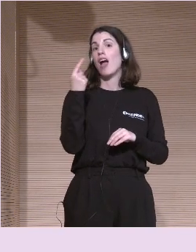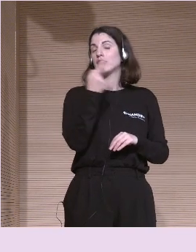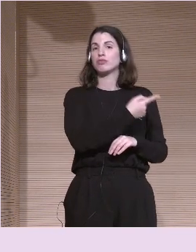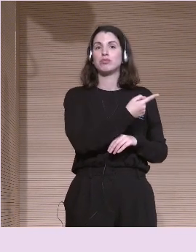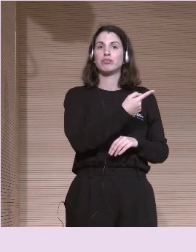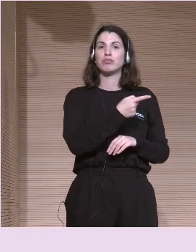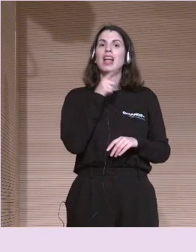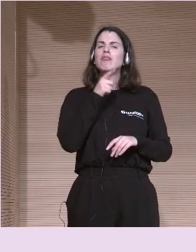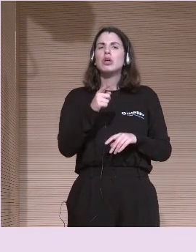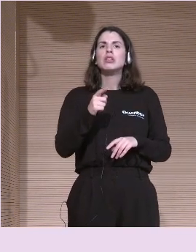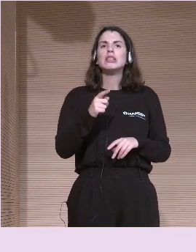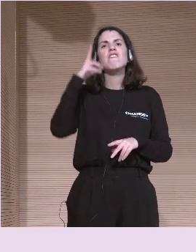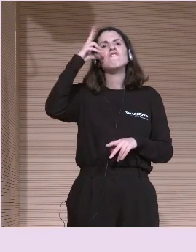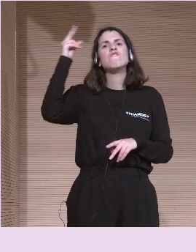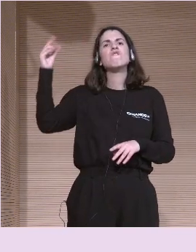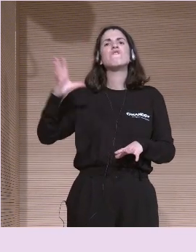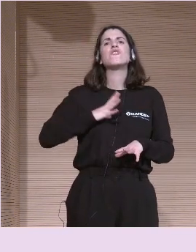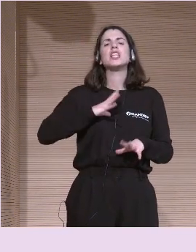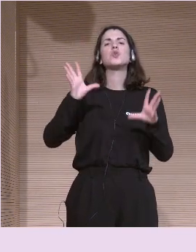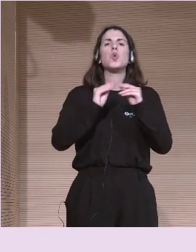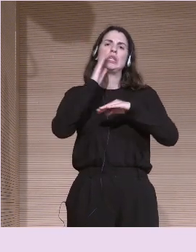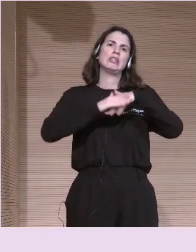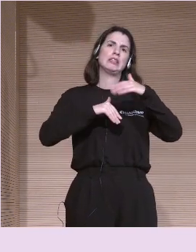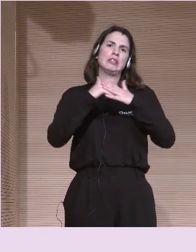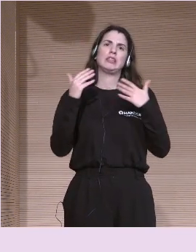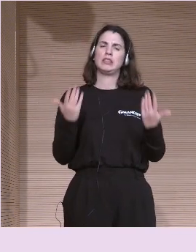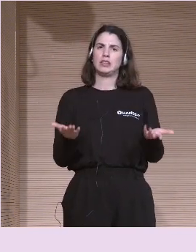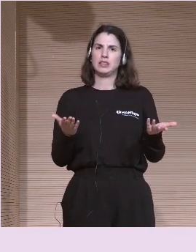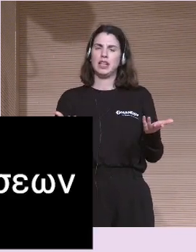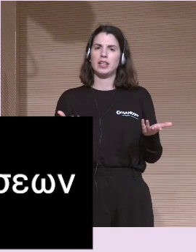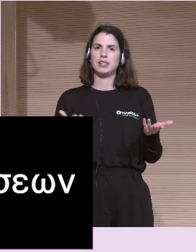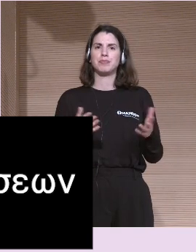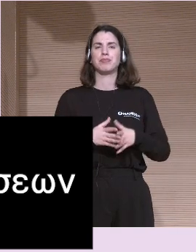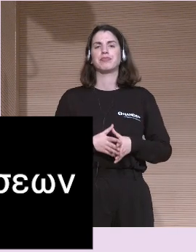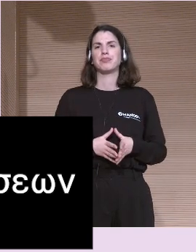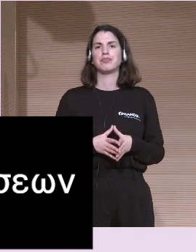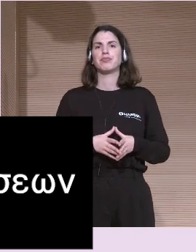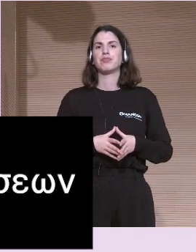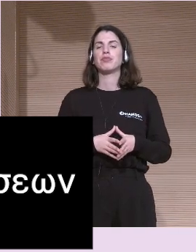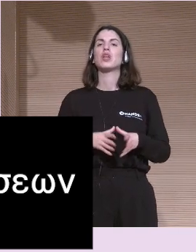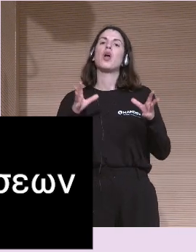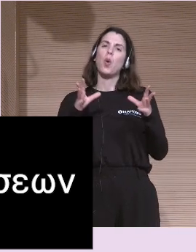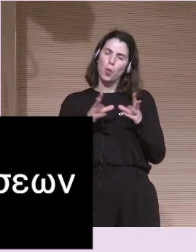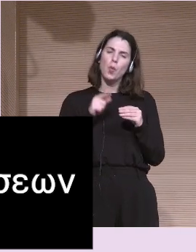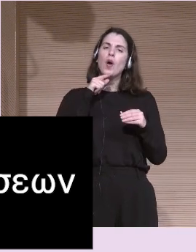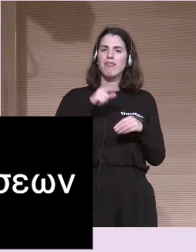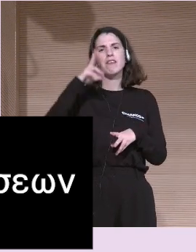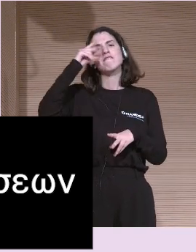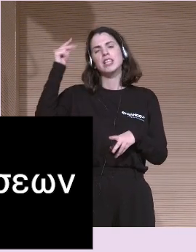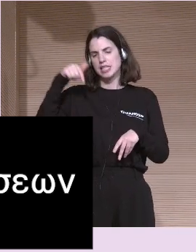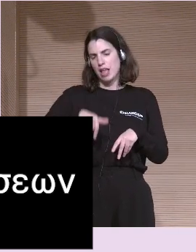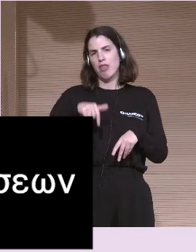of Art who have made work in Lviv responding to the conflict in Ukraine. And they came over and they showed their work, and it was accompanied by